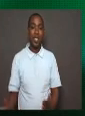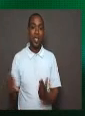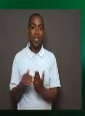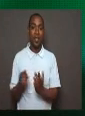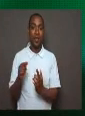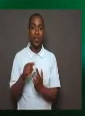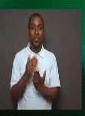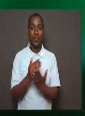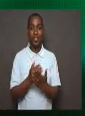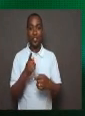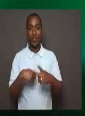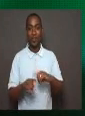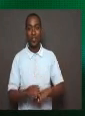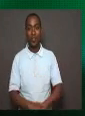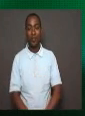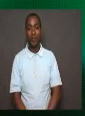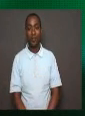Let's get back to our lesson.